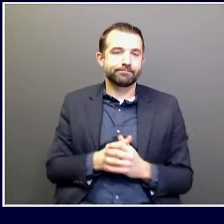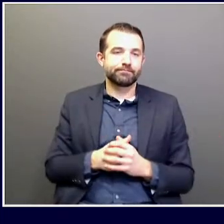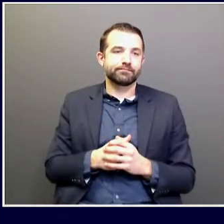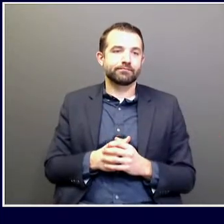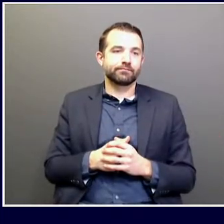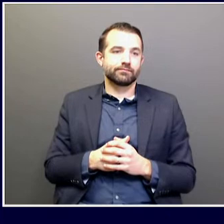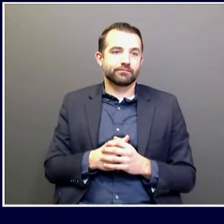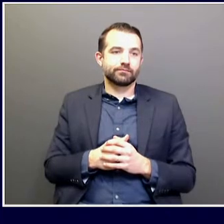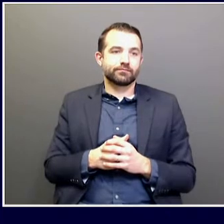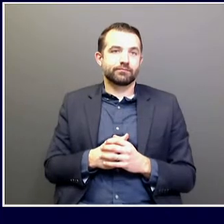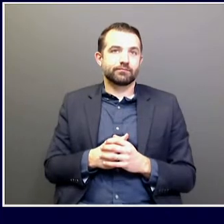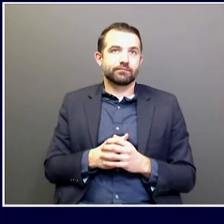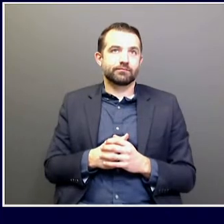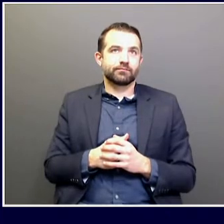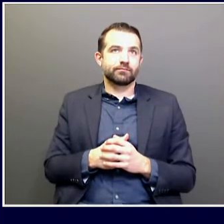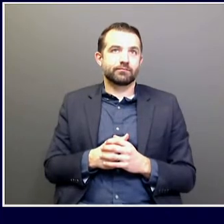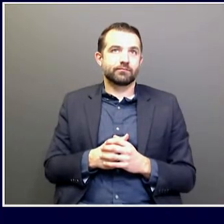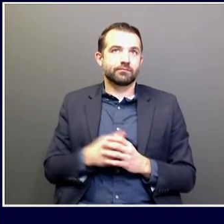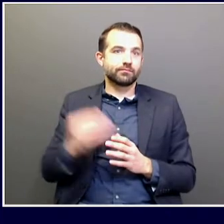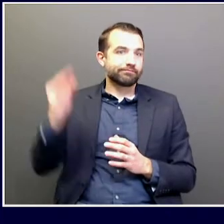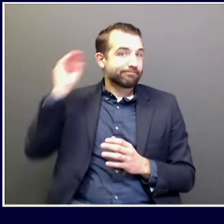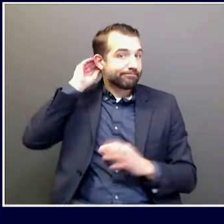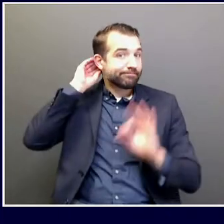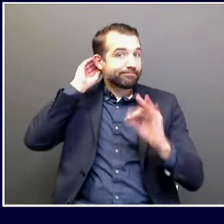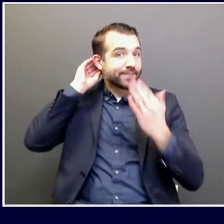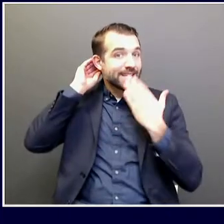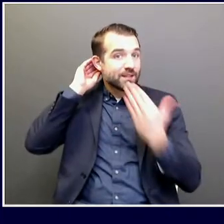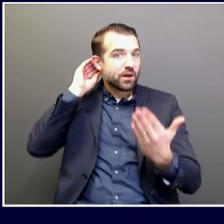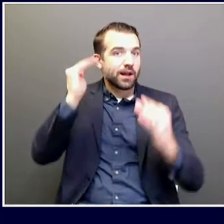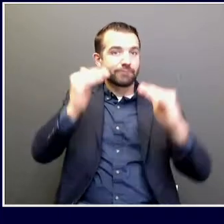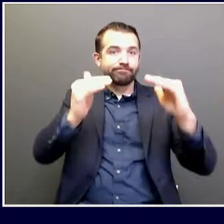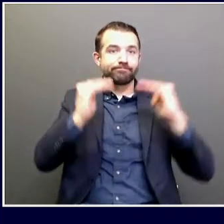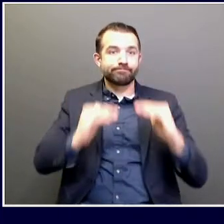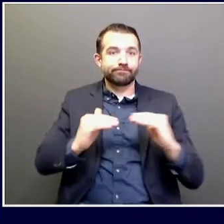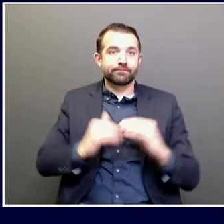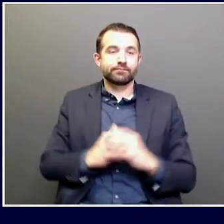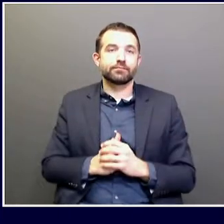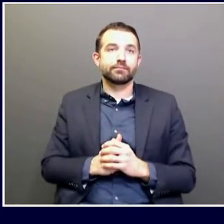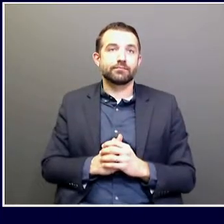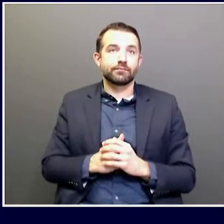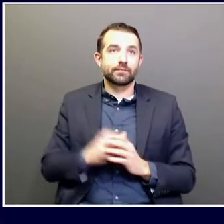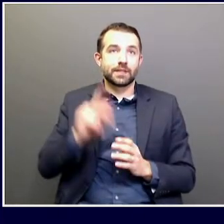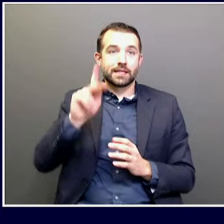It's good to know. Thank you very much. Thanks, Patrick. Kevin Miller, over to you.